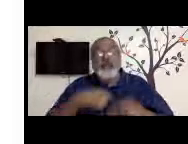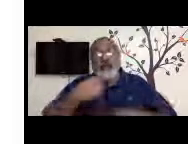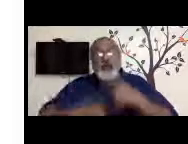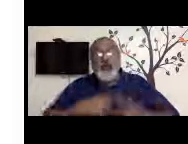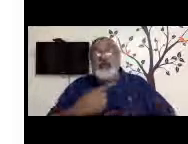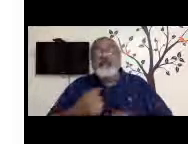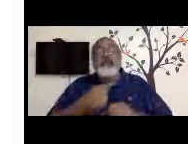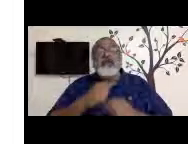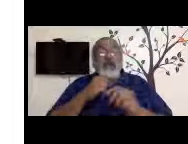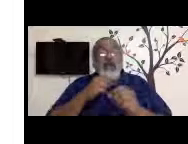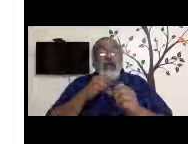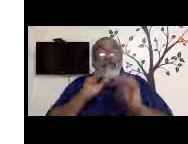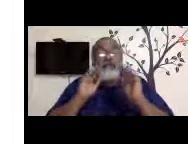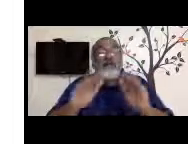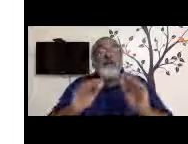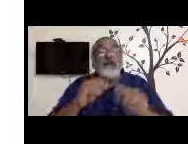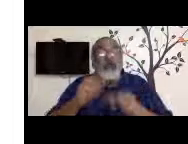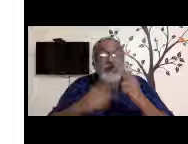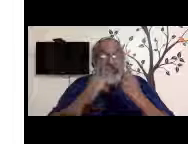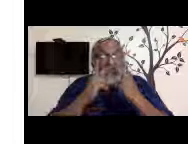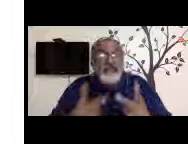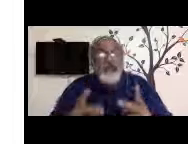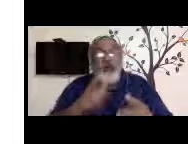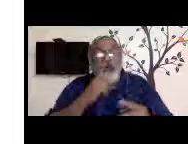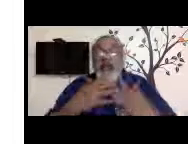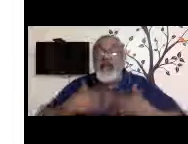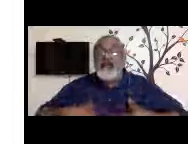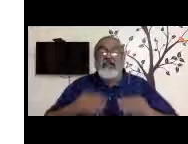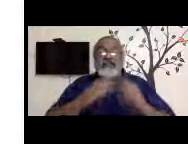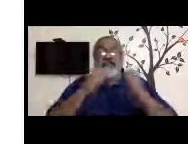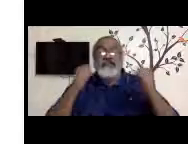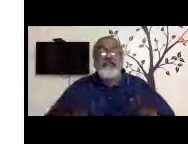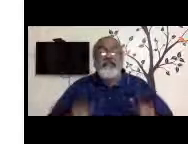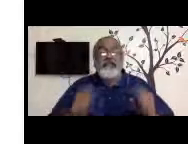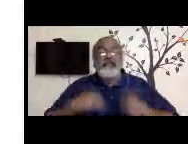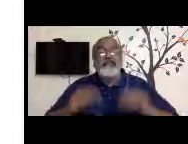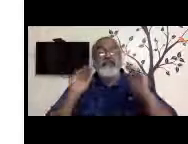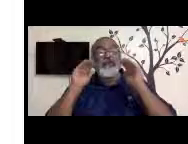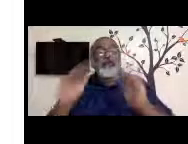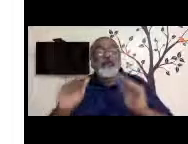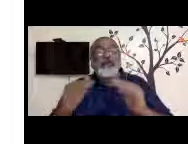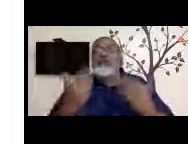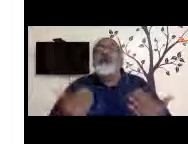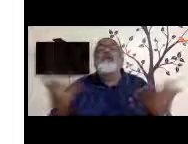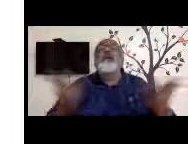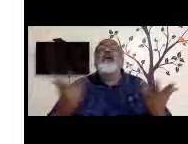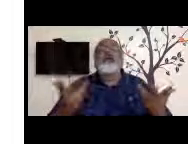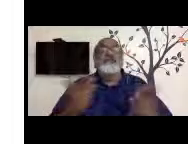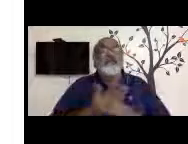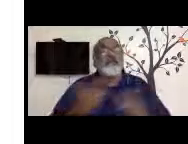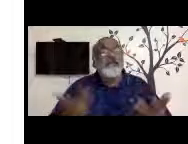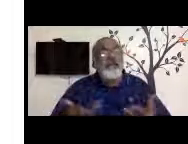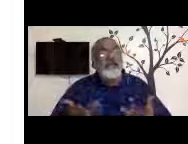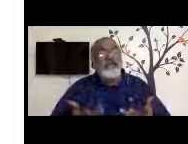acknowledged and it need to be addressed by the health system. So right now what is happening, the rehabilitation need